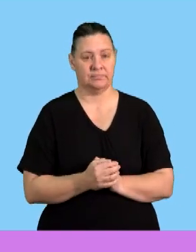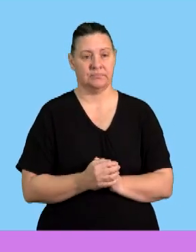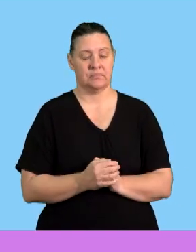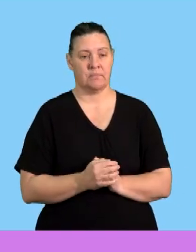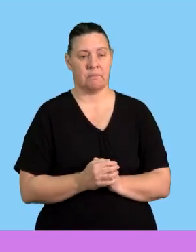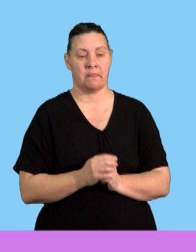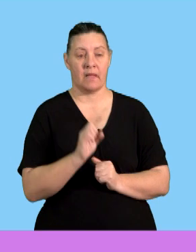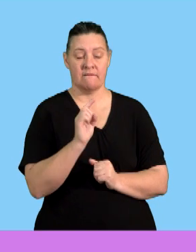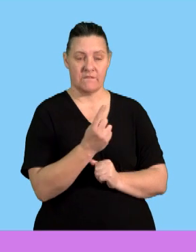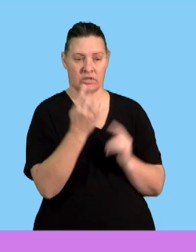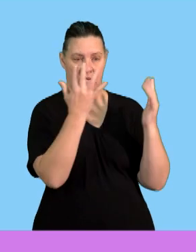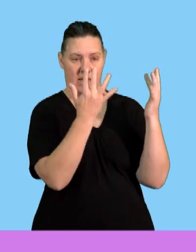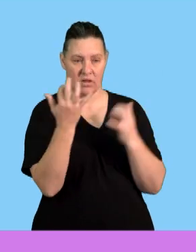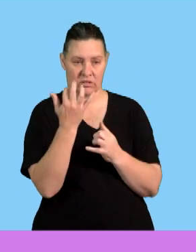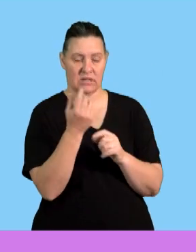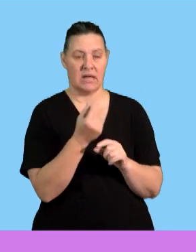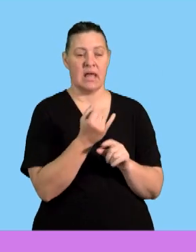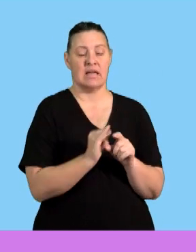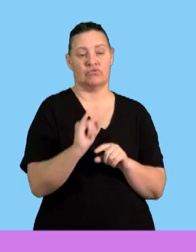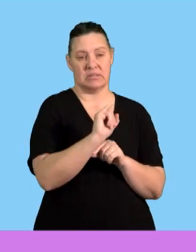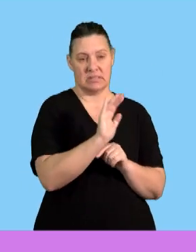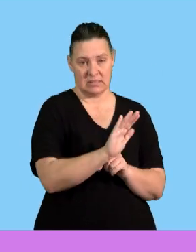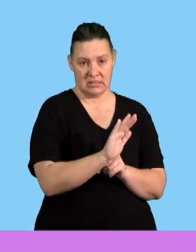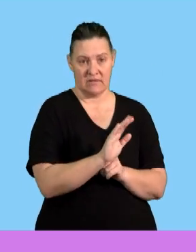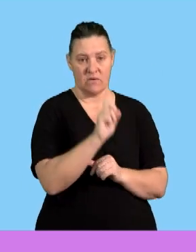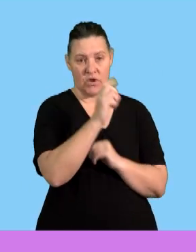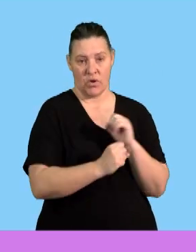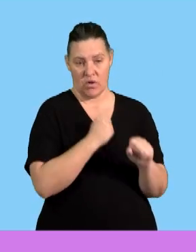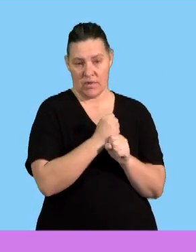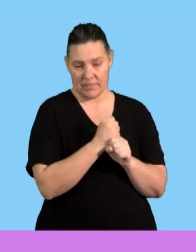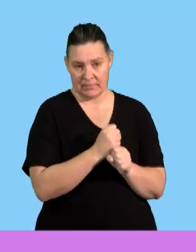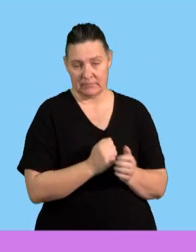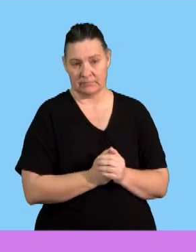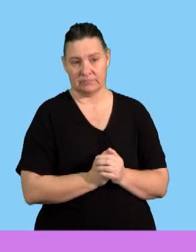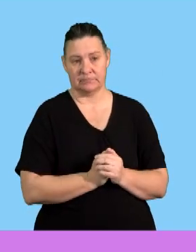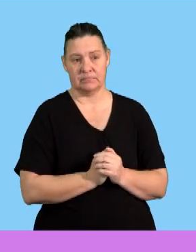we need to calculate interest for 1 year.